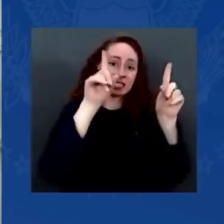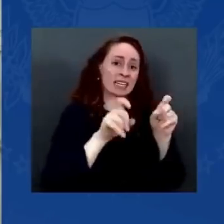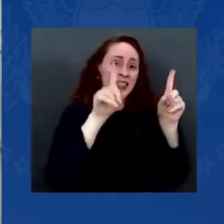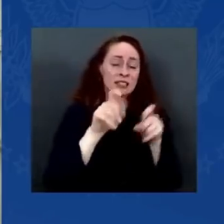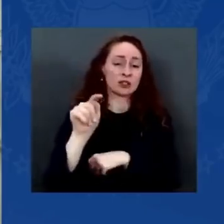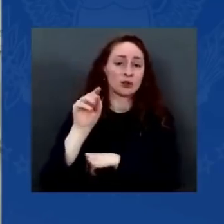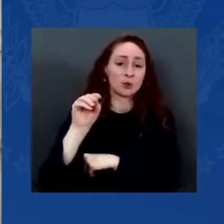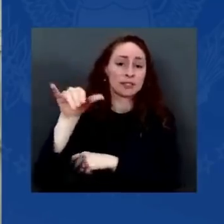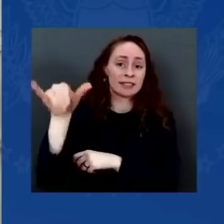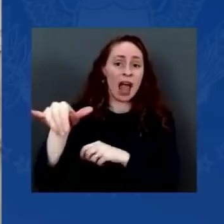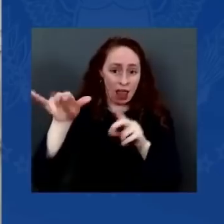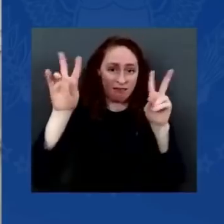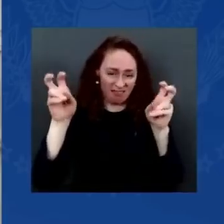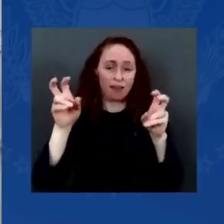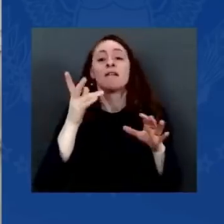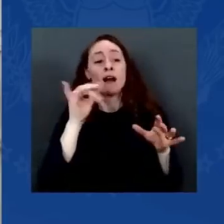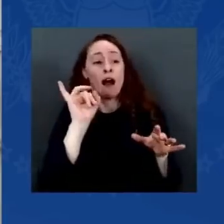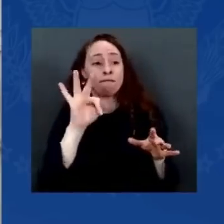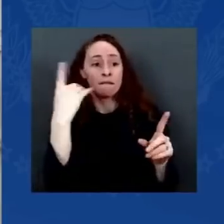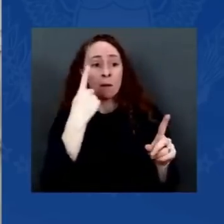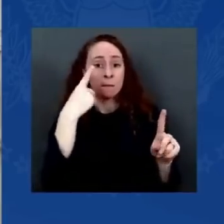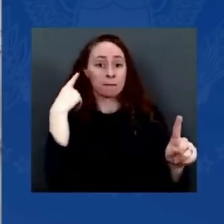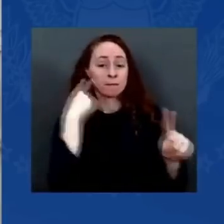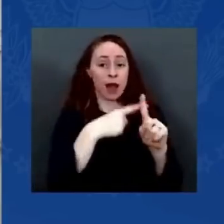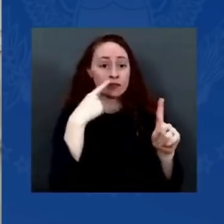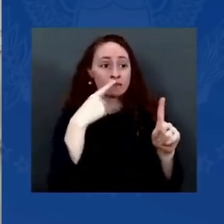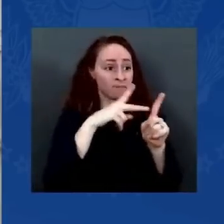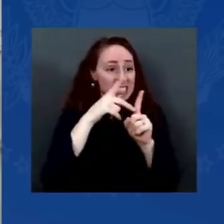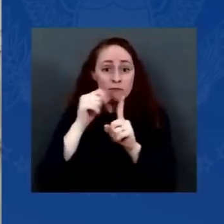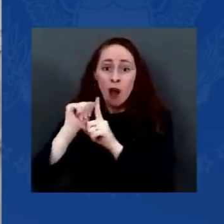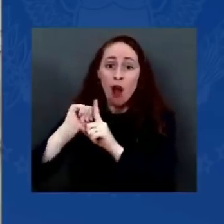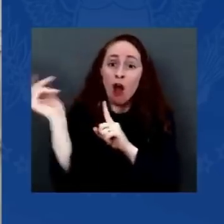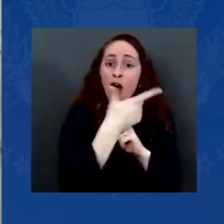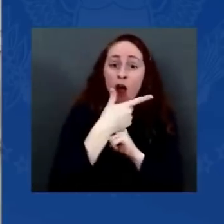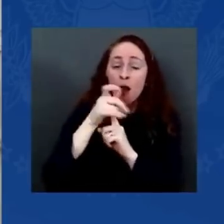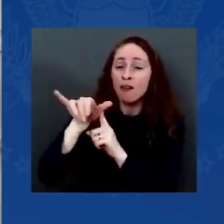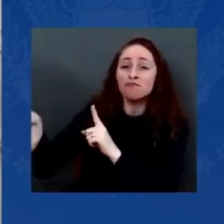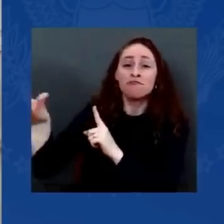COVID-19 is scary, but the science is clear. Children are safe are as safe in